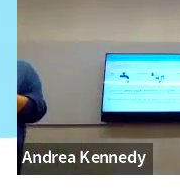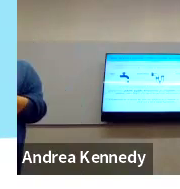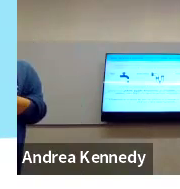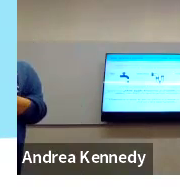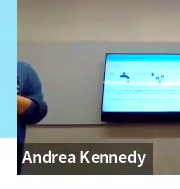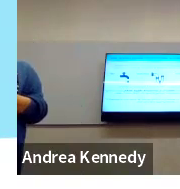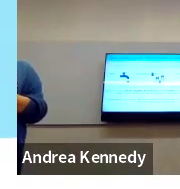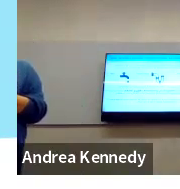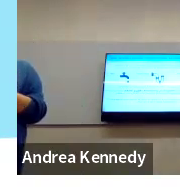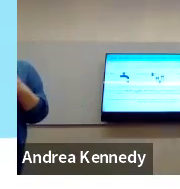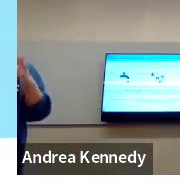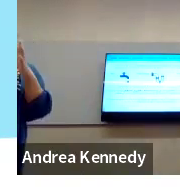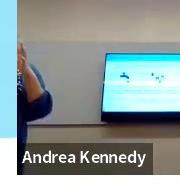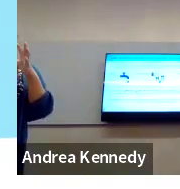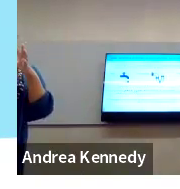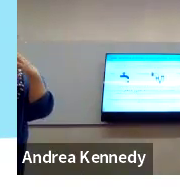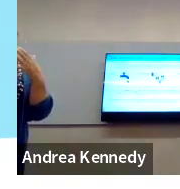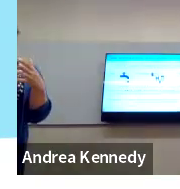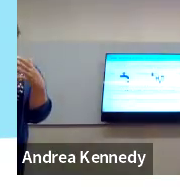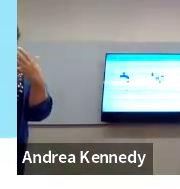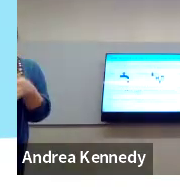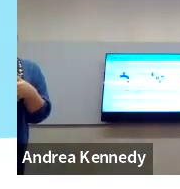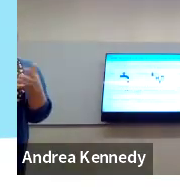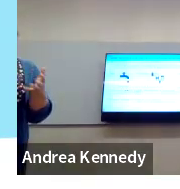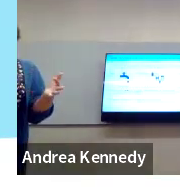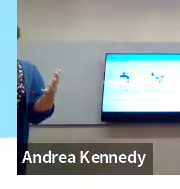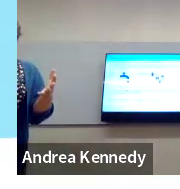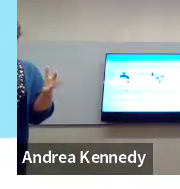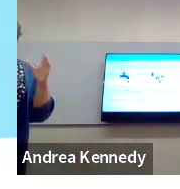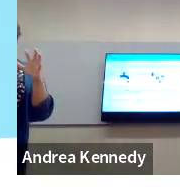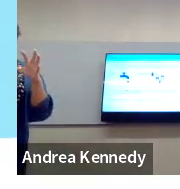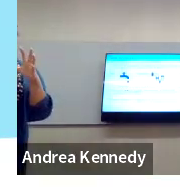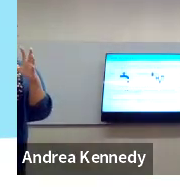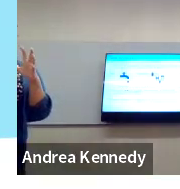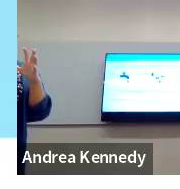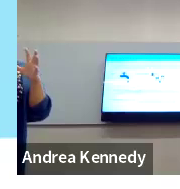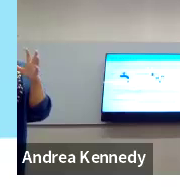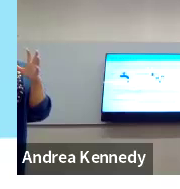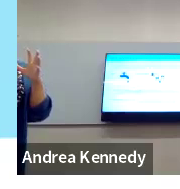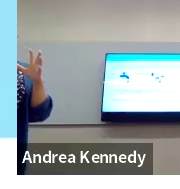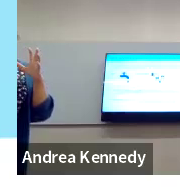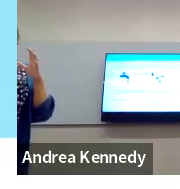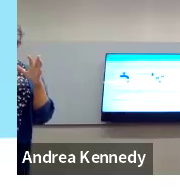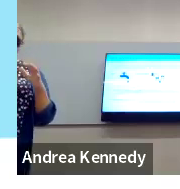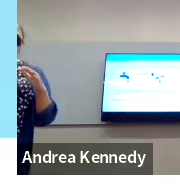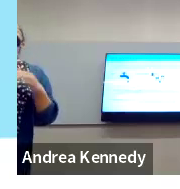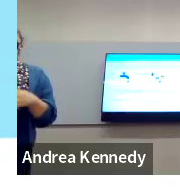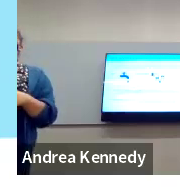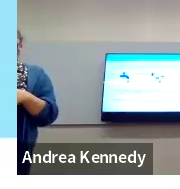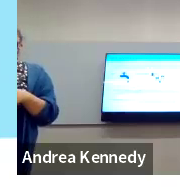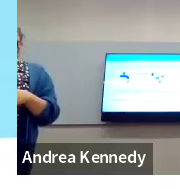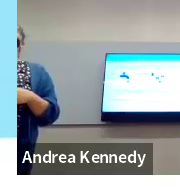to do, and that's sort of the point of this process, is to really make